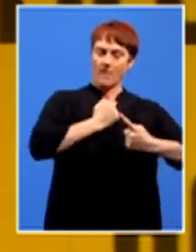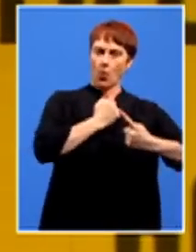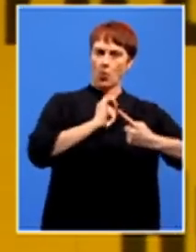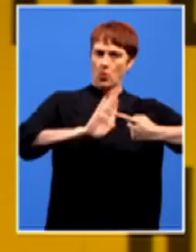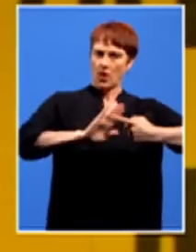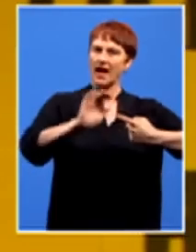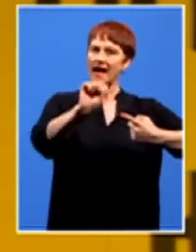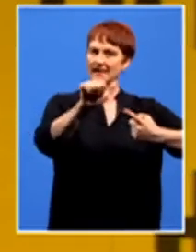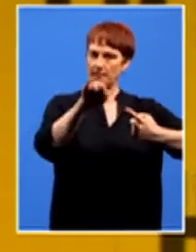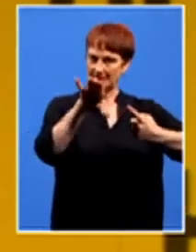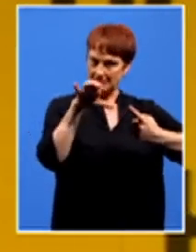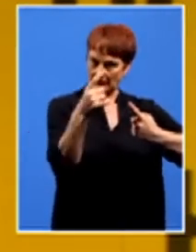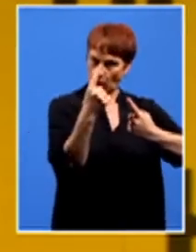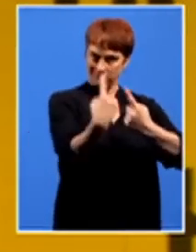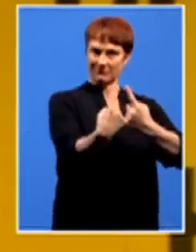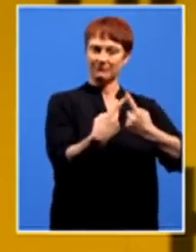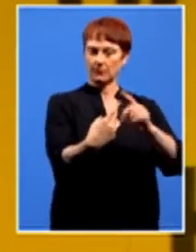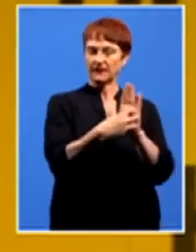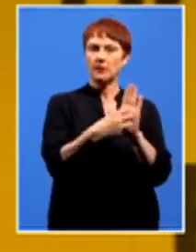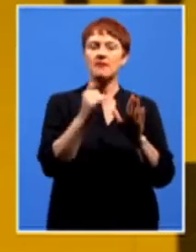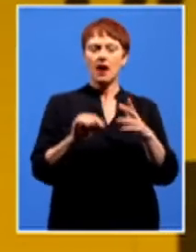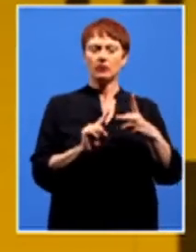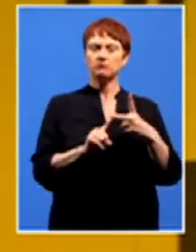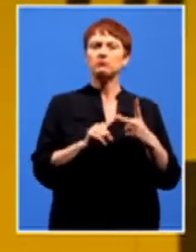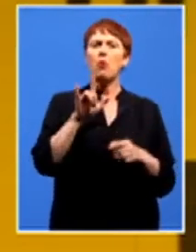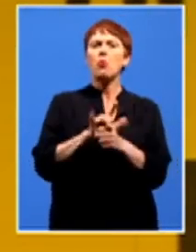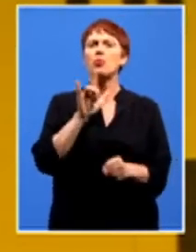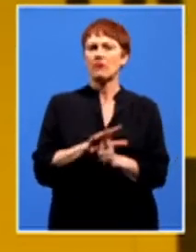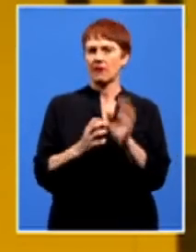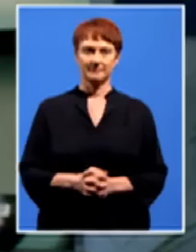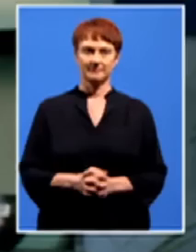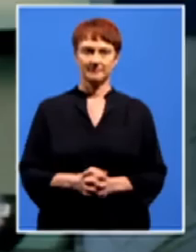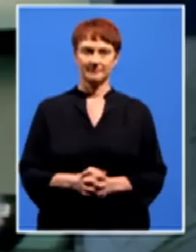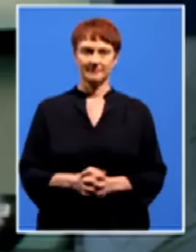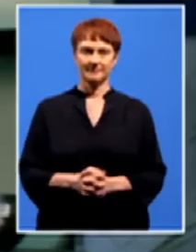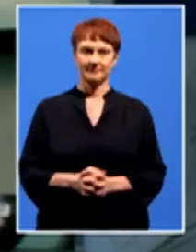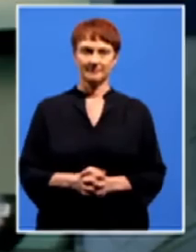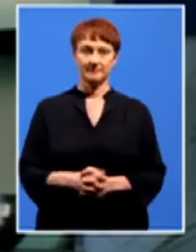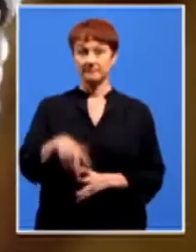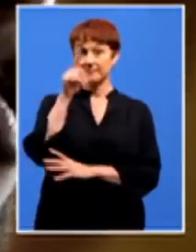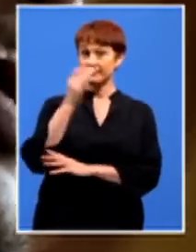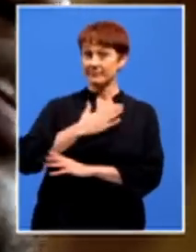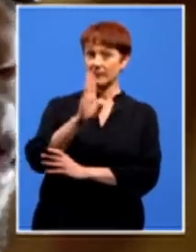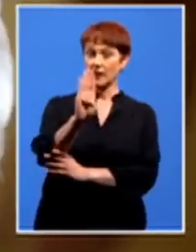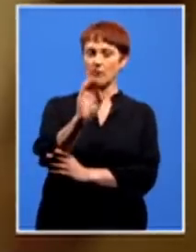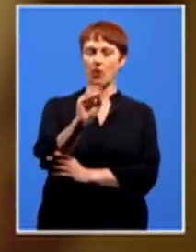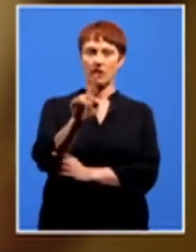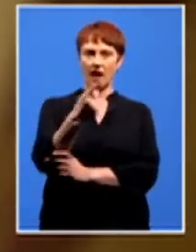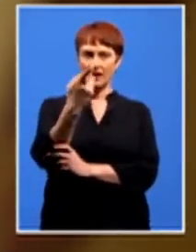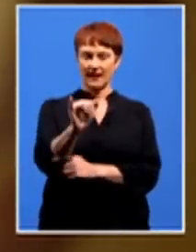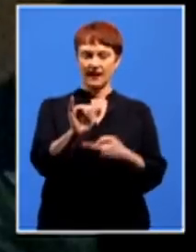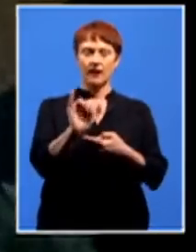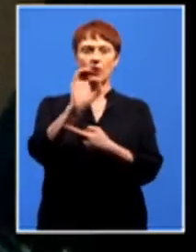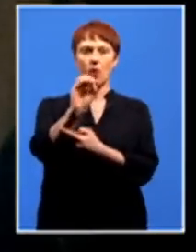at this one by one of the leading beverages on the market. My name is Bongani